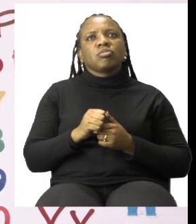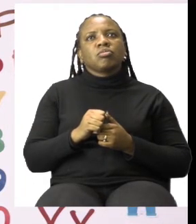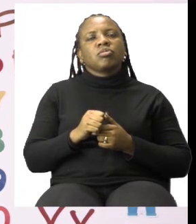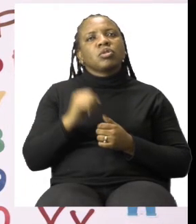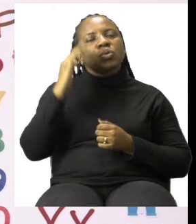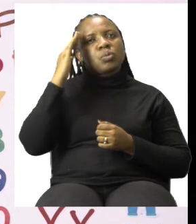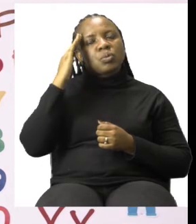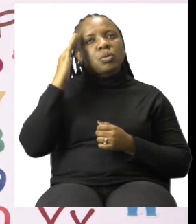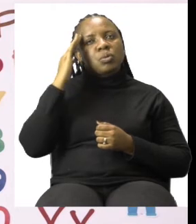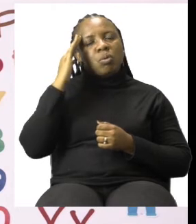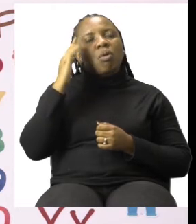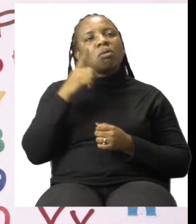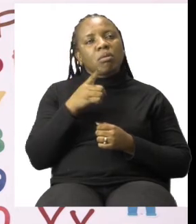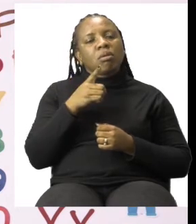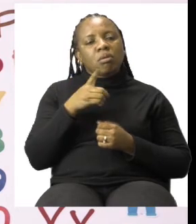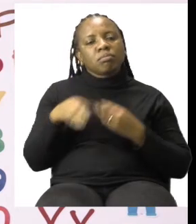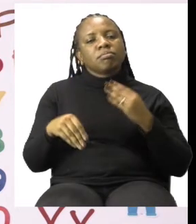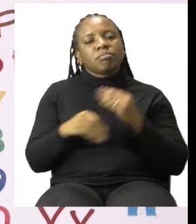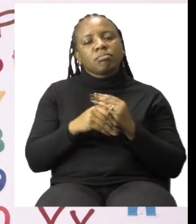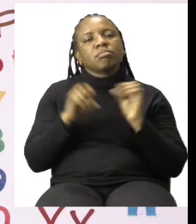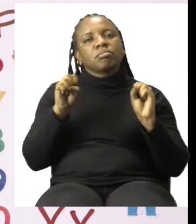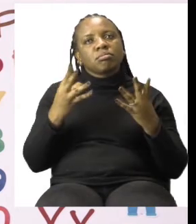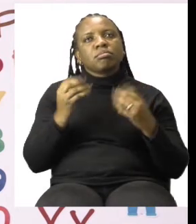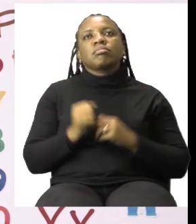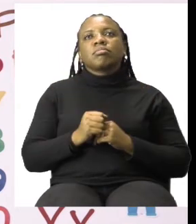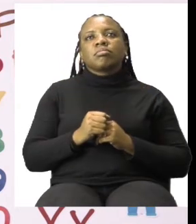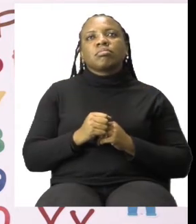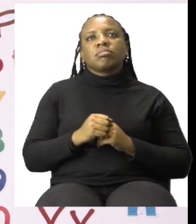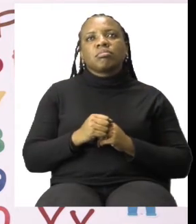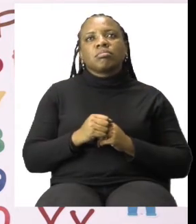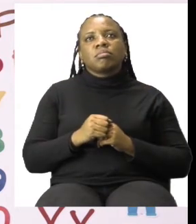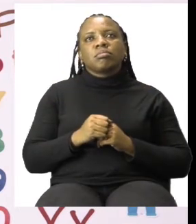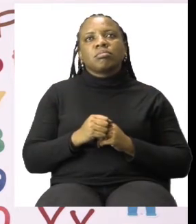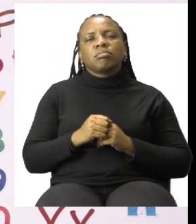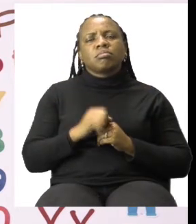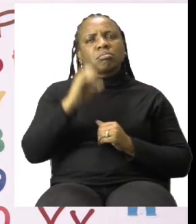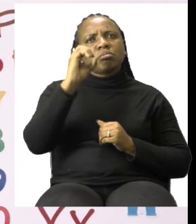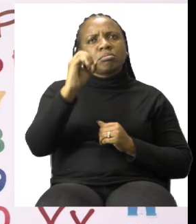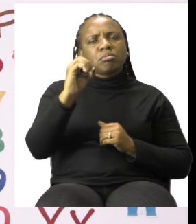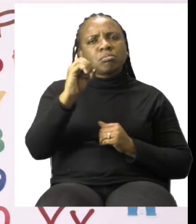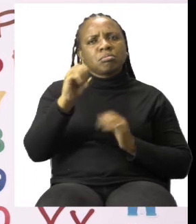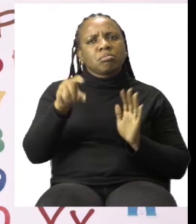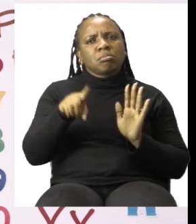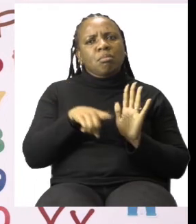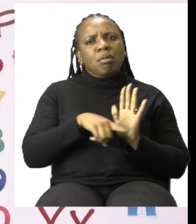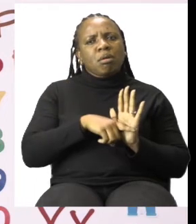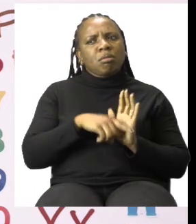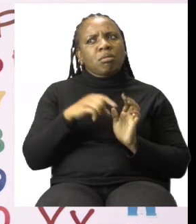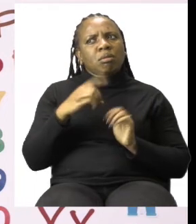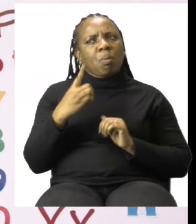needs. We're going to start by saying 0 minus 1.